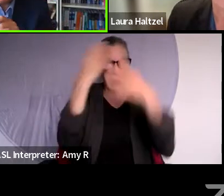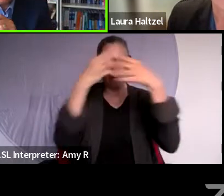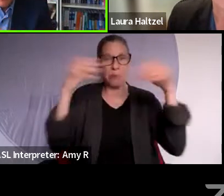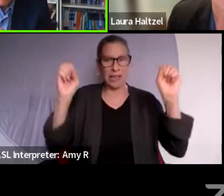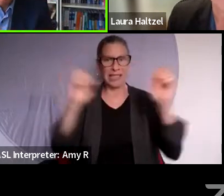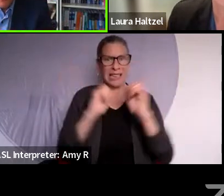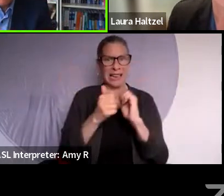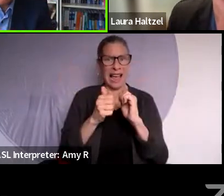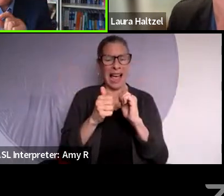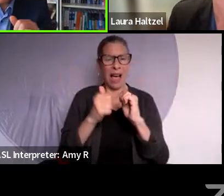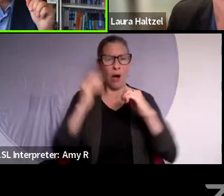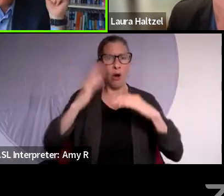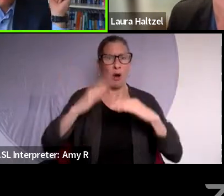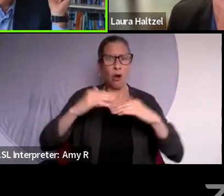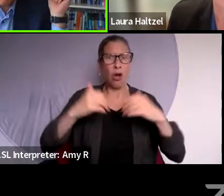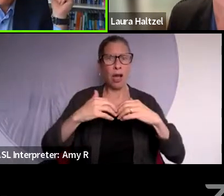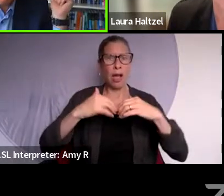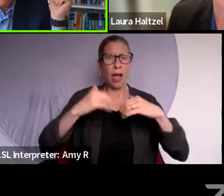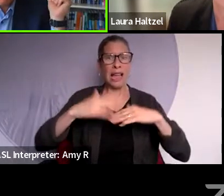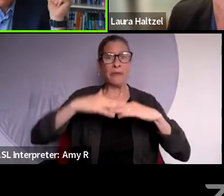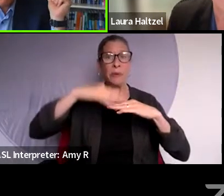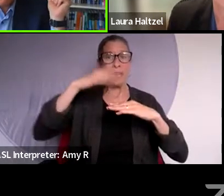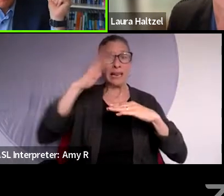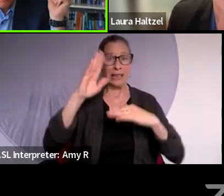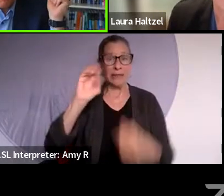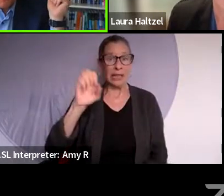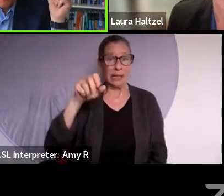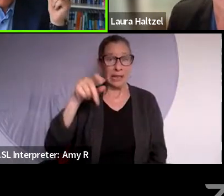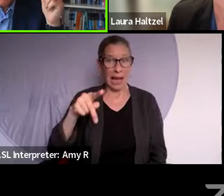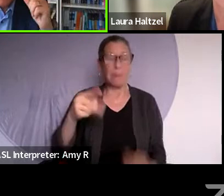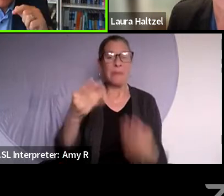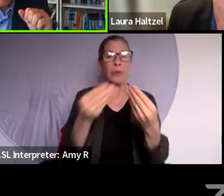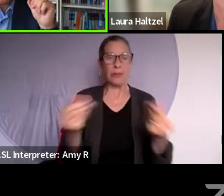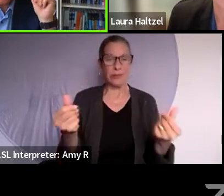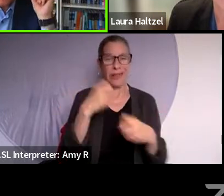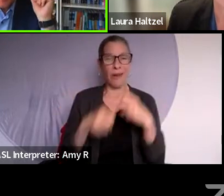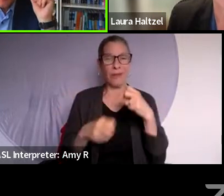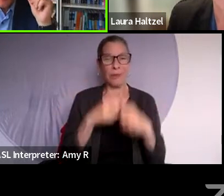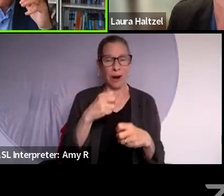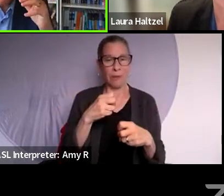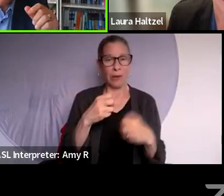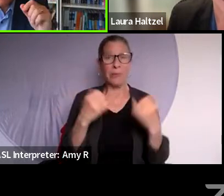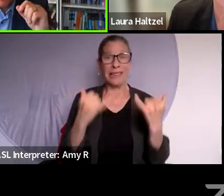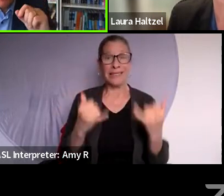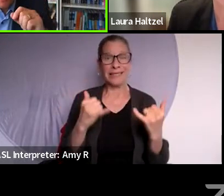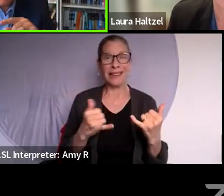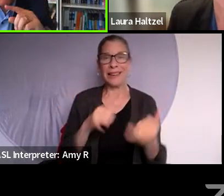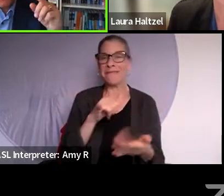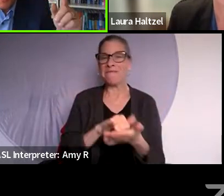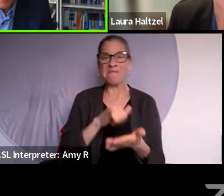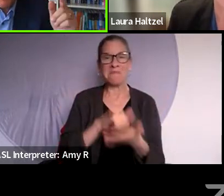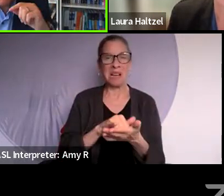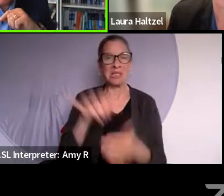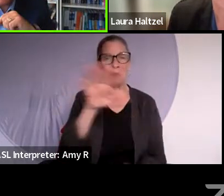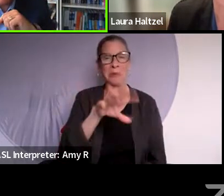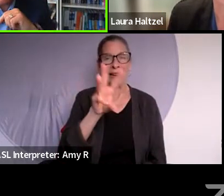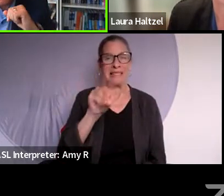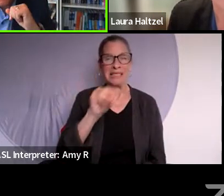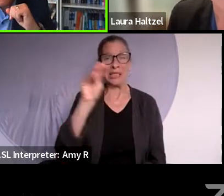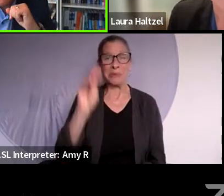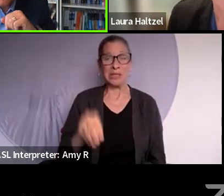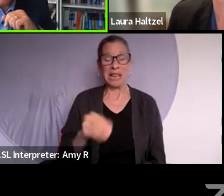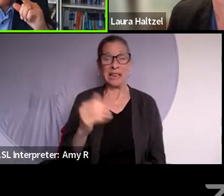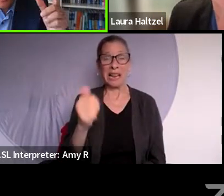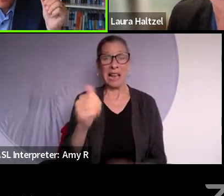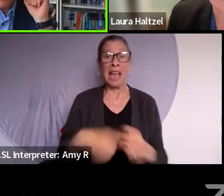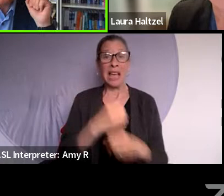just lifted the cap then, that would have solved a 75-year solvency problem. It does not do it today. It gets about 60%. If we wait 10 more years until